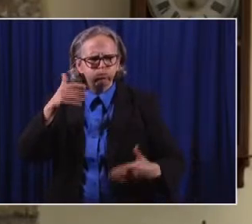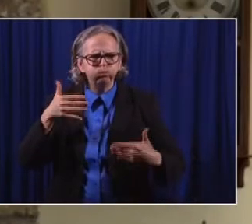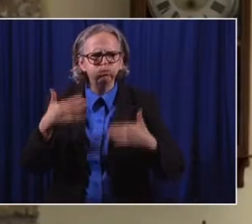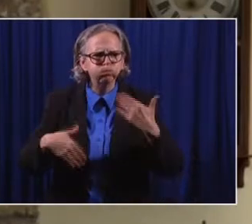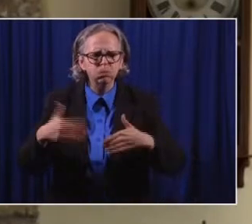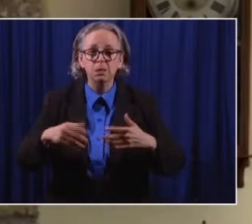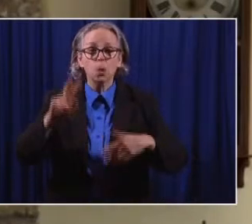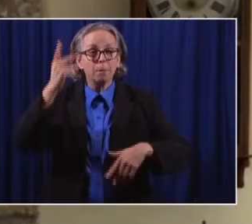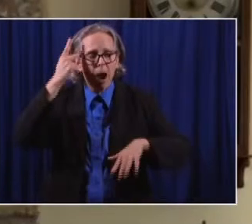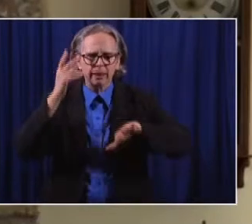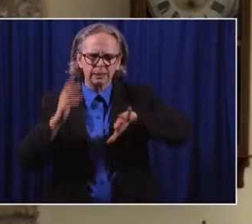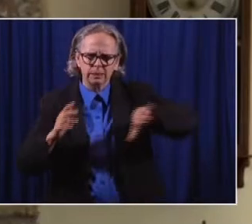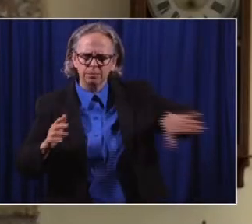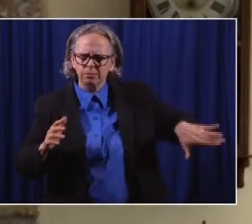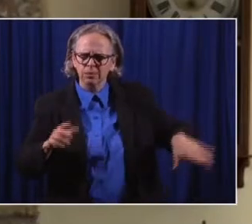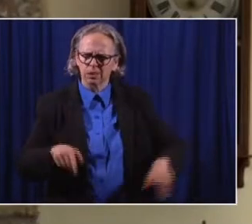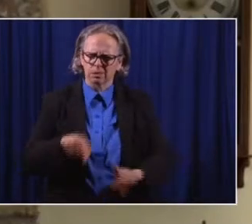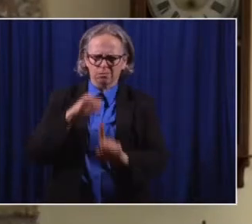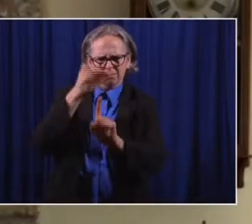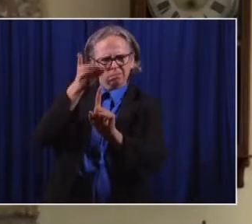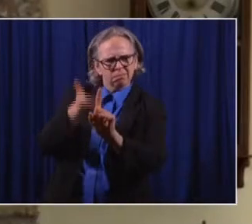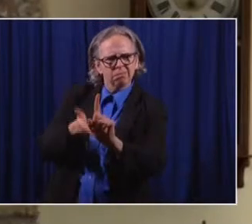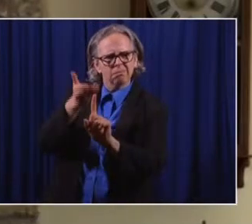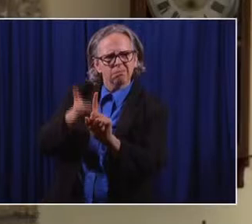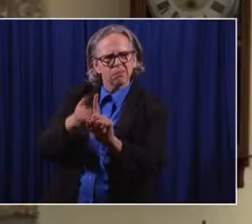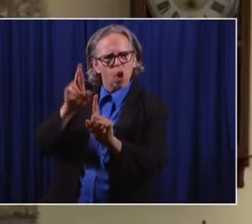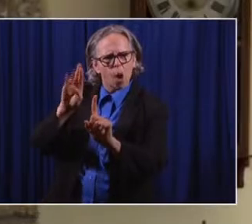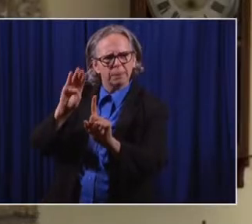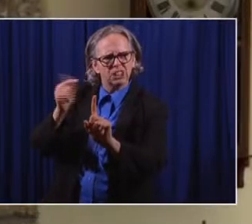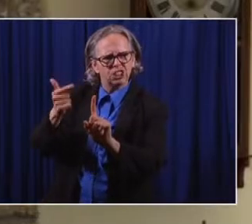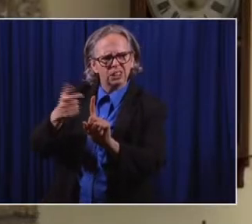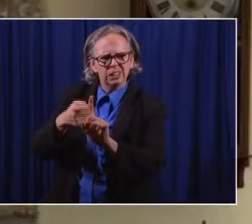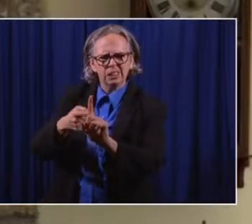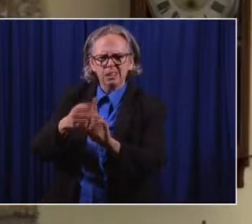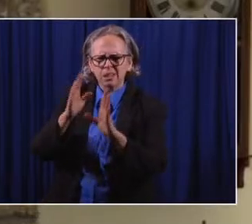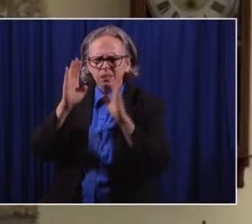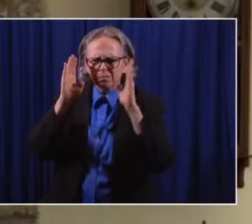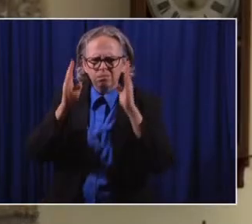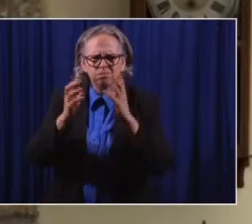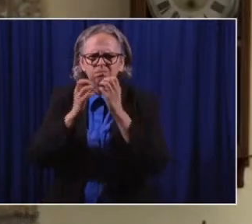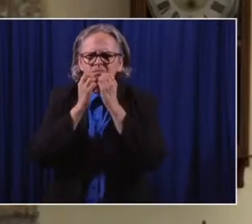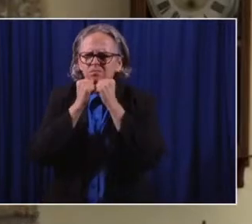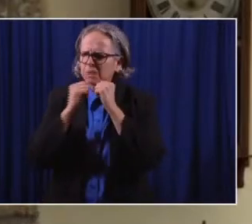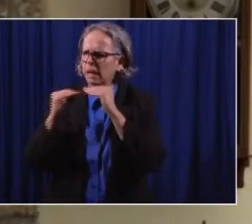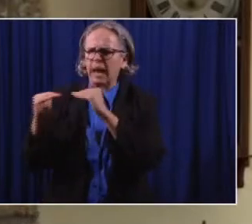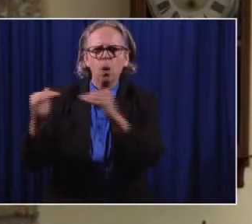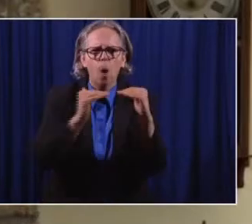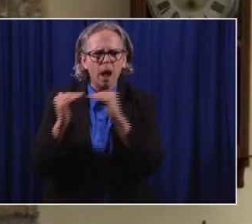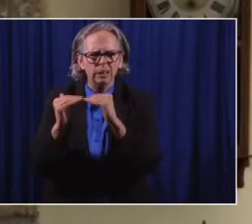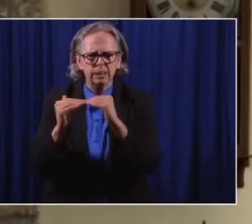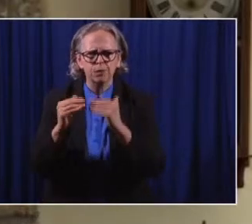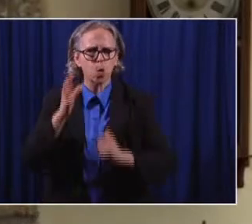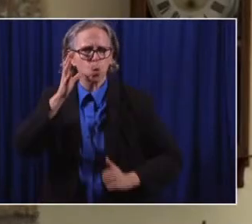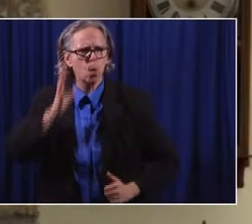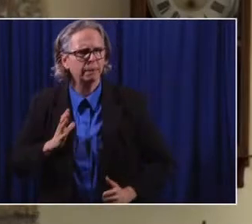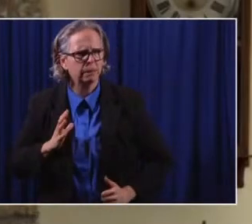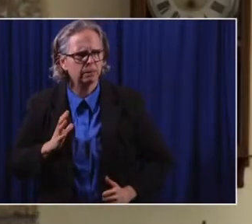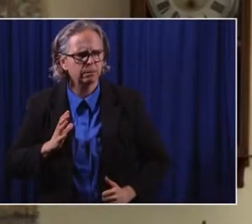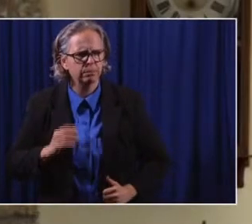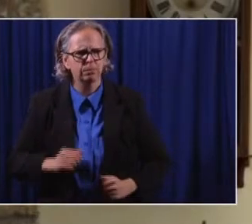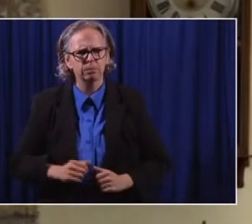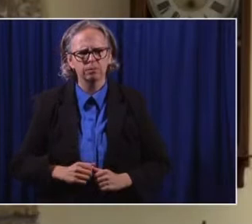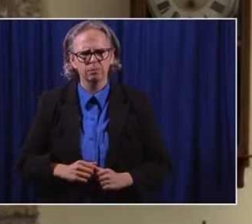her. Her focus on equality for women, all she did